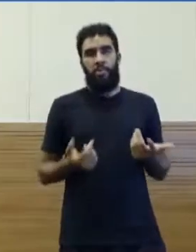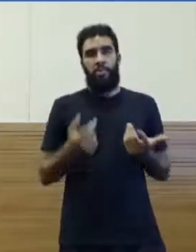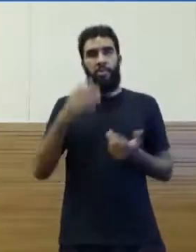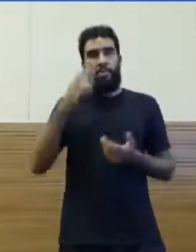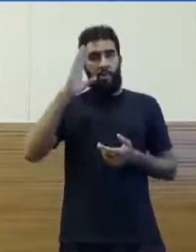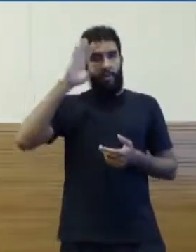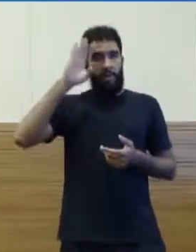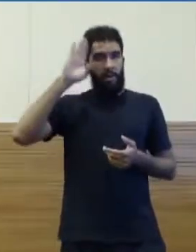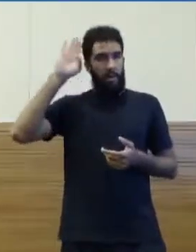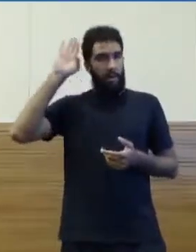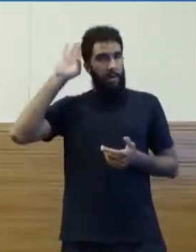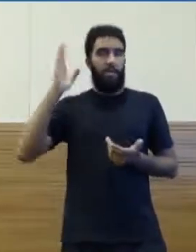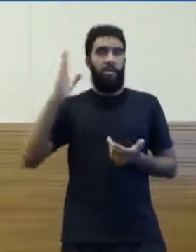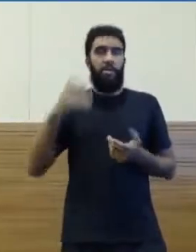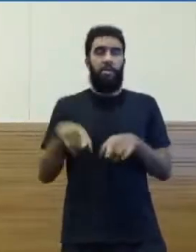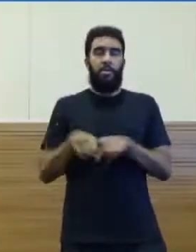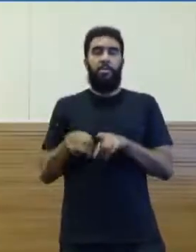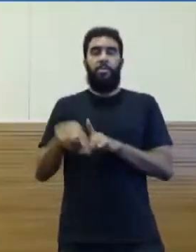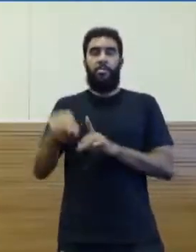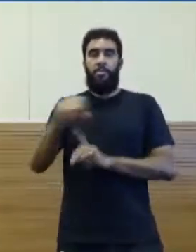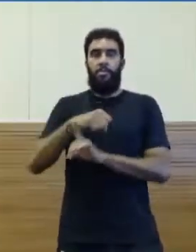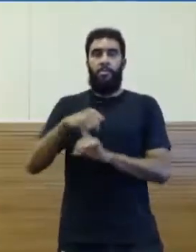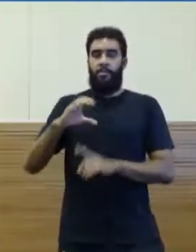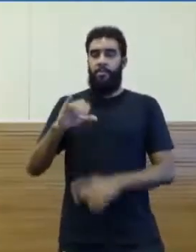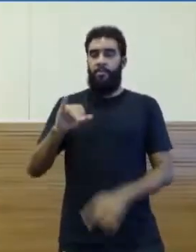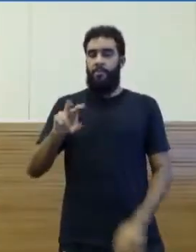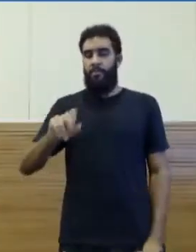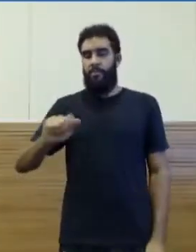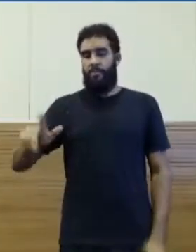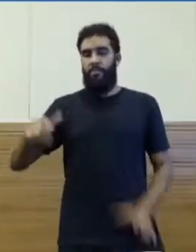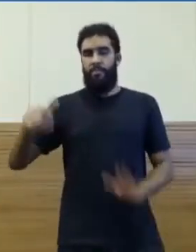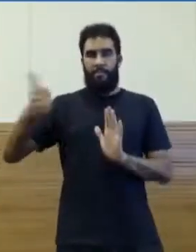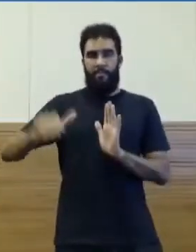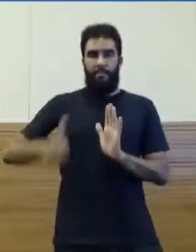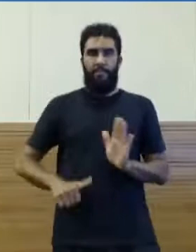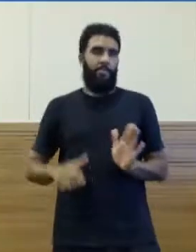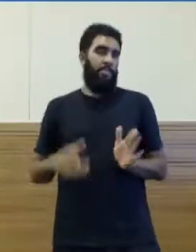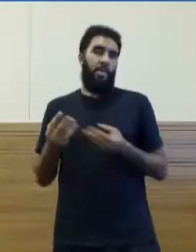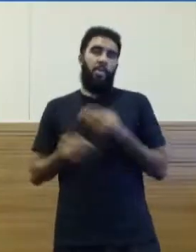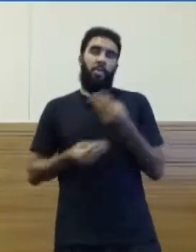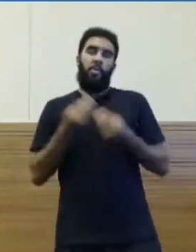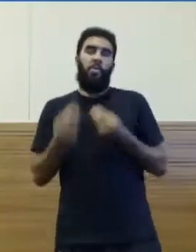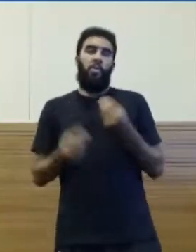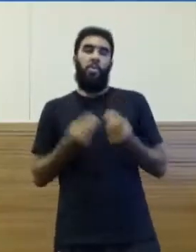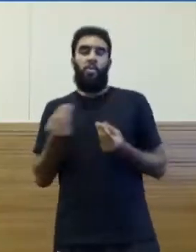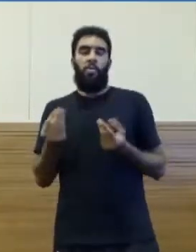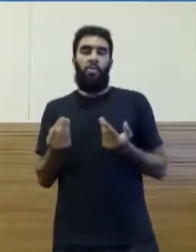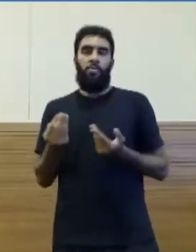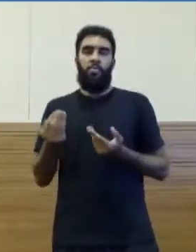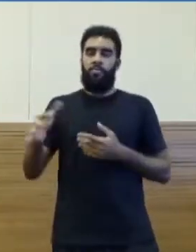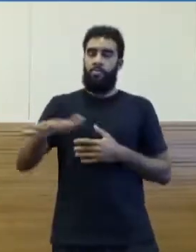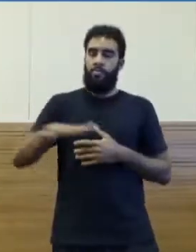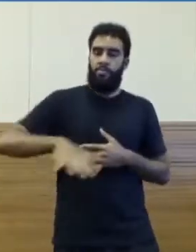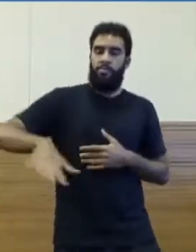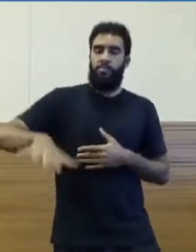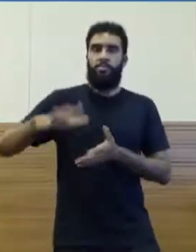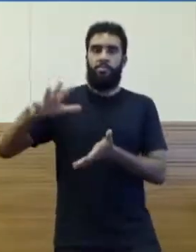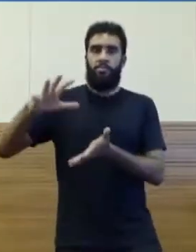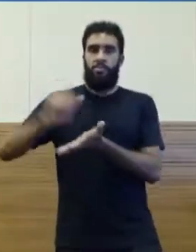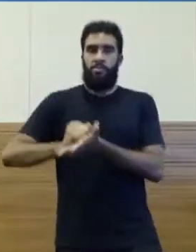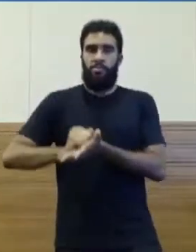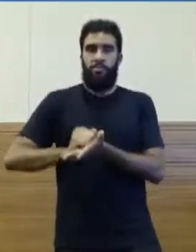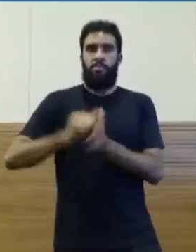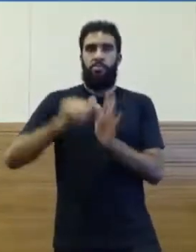of support. What is academia? What is civil society? To how we could do the